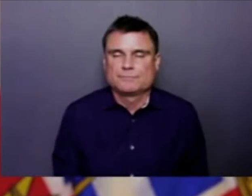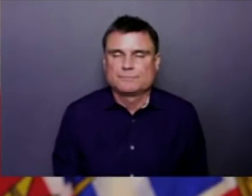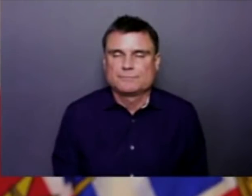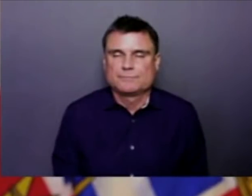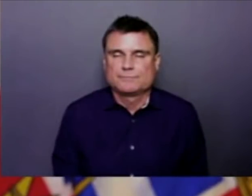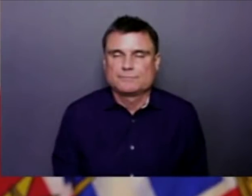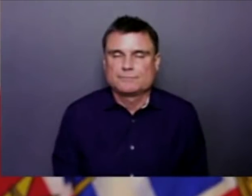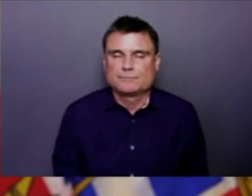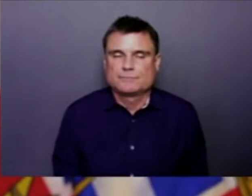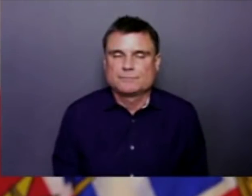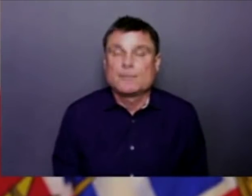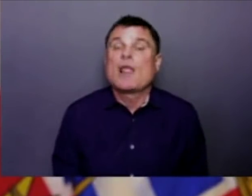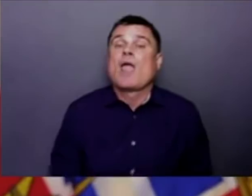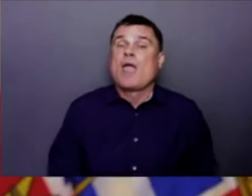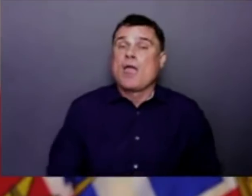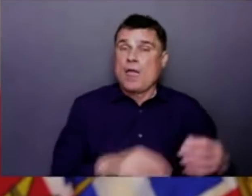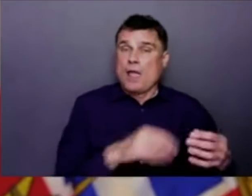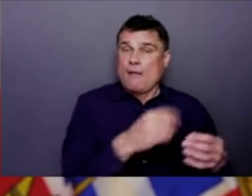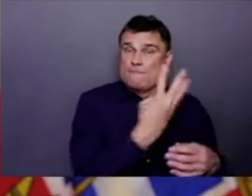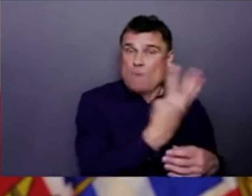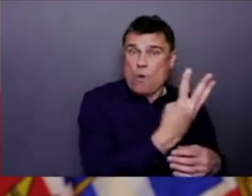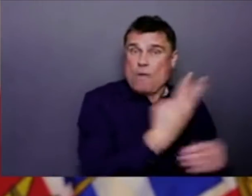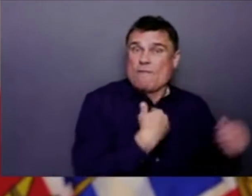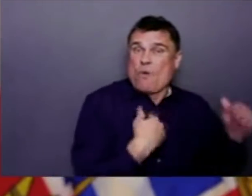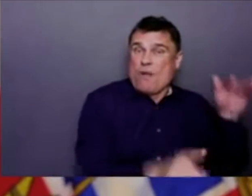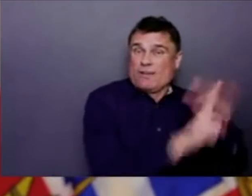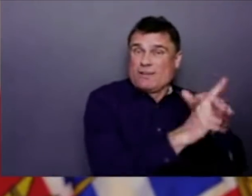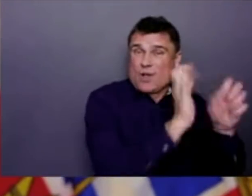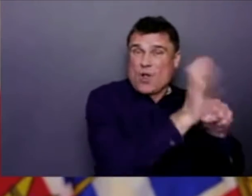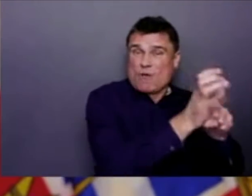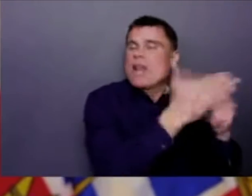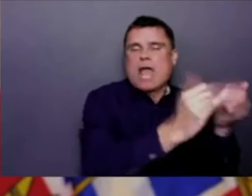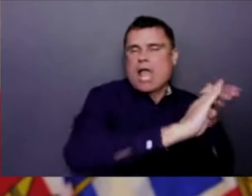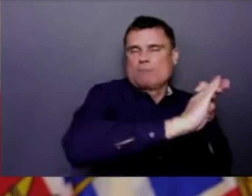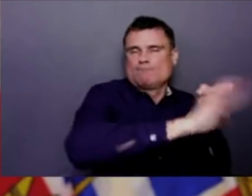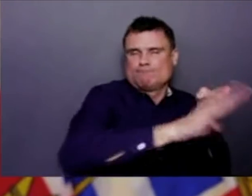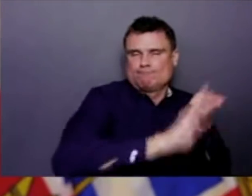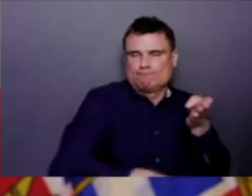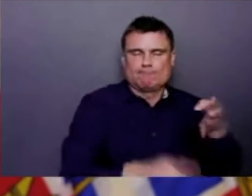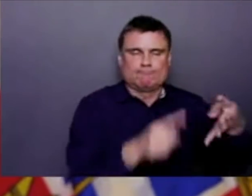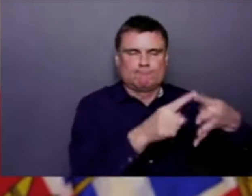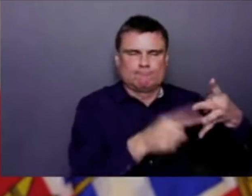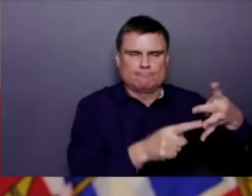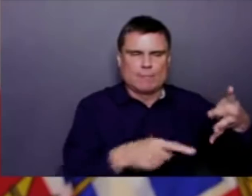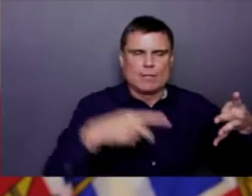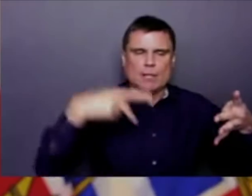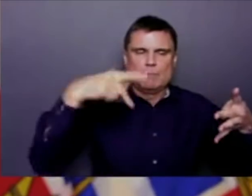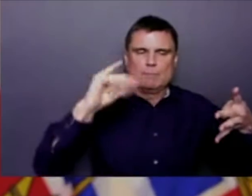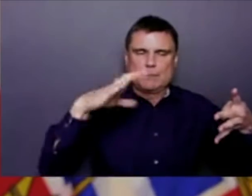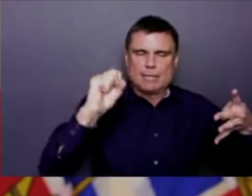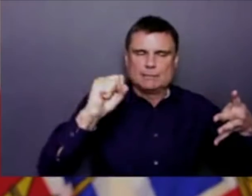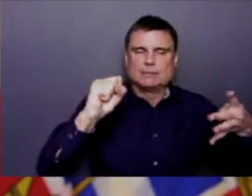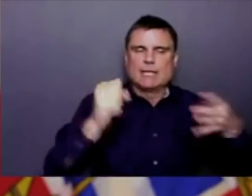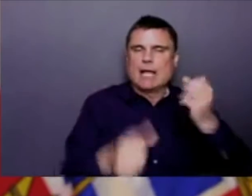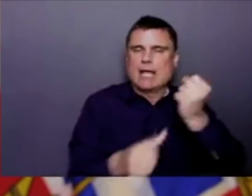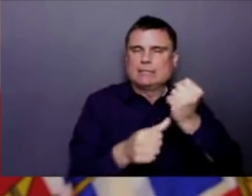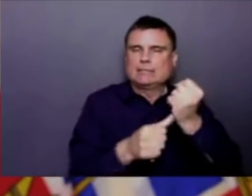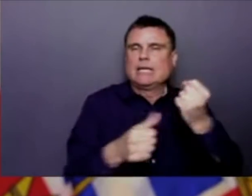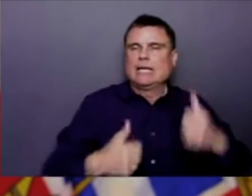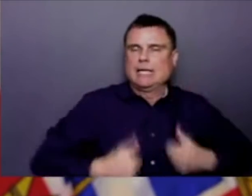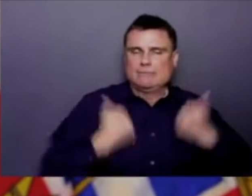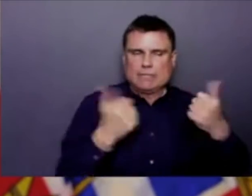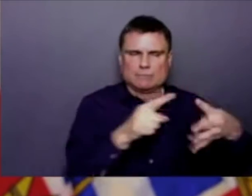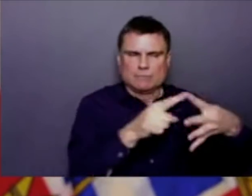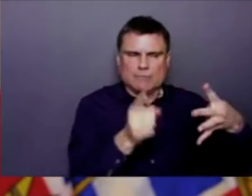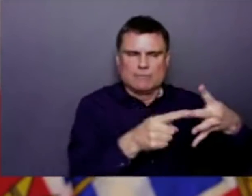Courtyard Terrace, Agassiz Seniors Community, and Fort Langley Seniors Community have all been declared over. That leaves us with